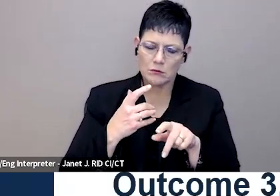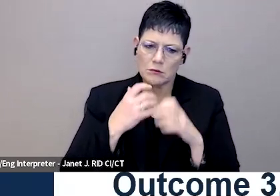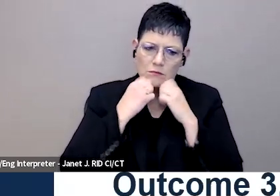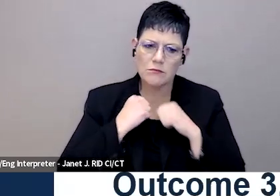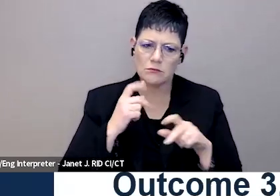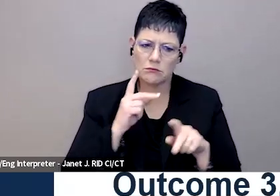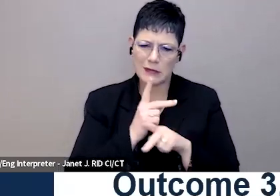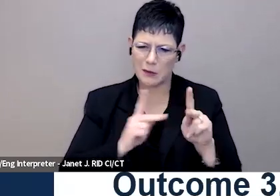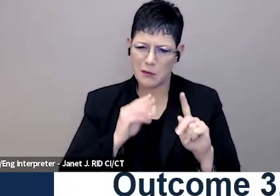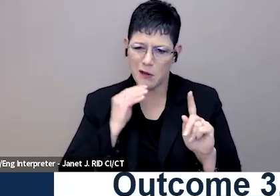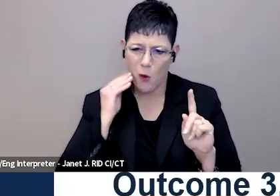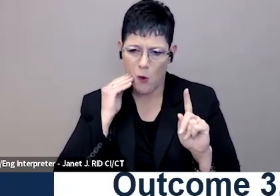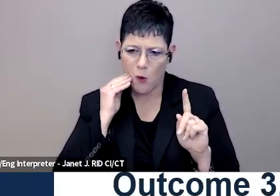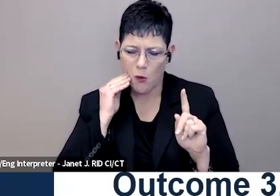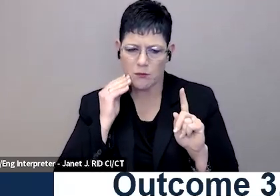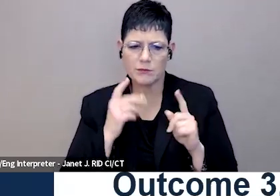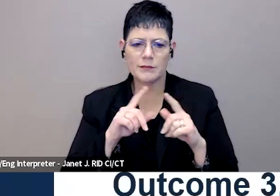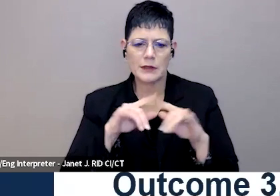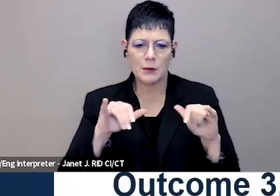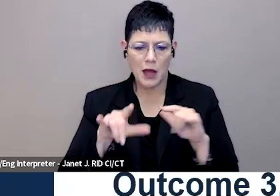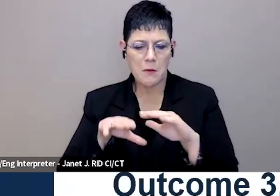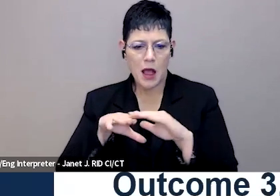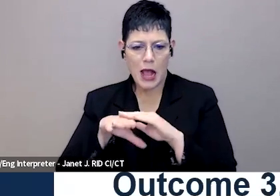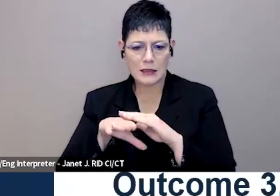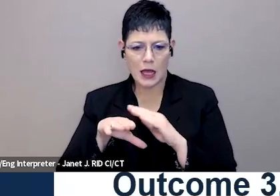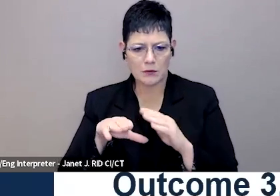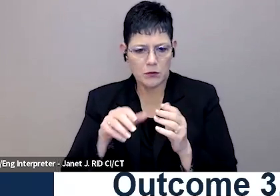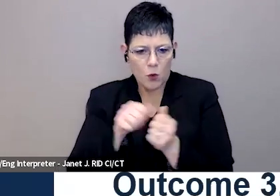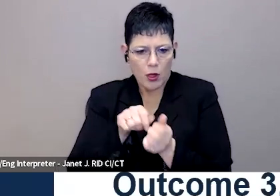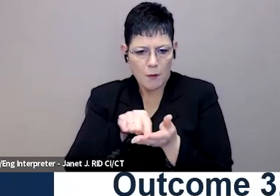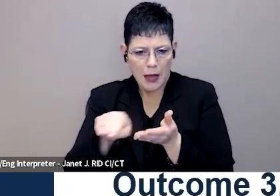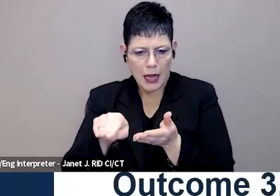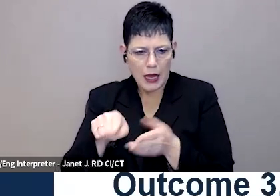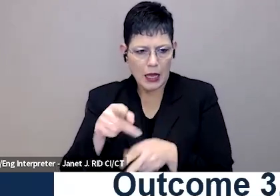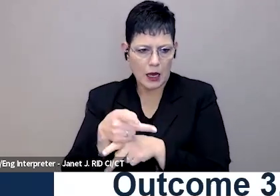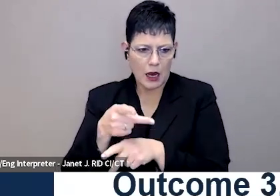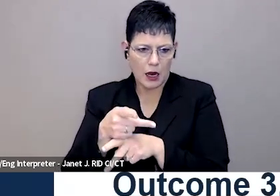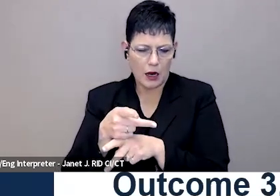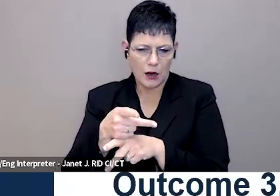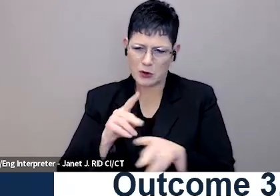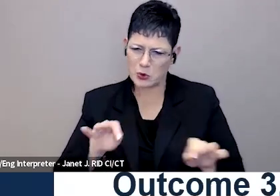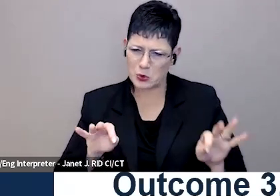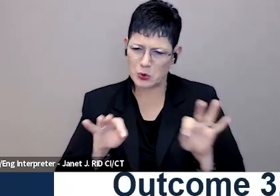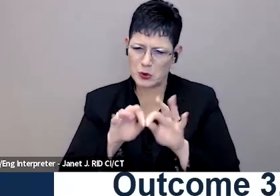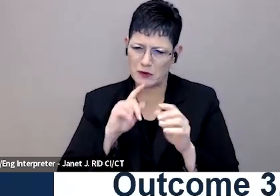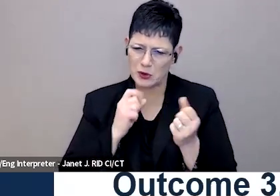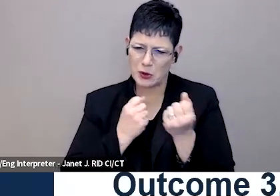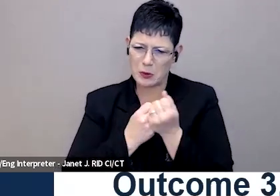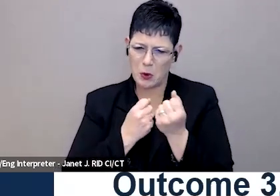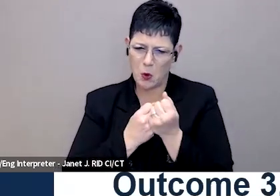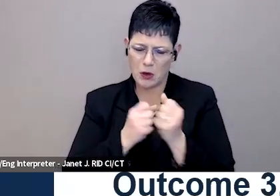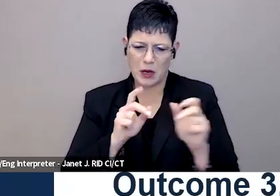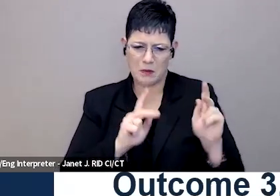home. And access to paid caregiving is critical to support family